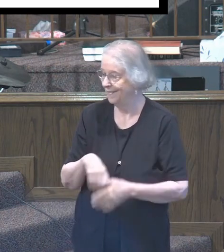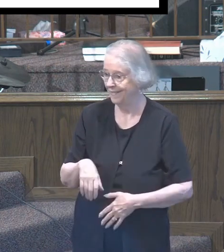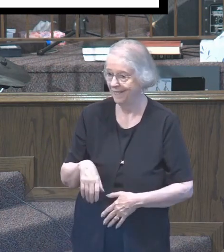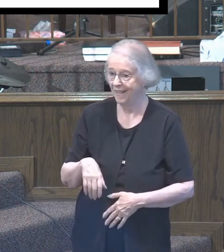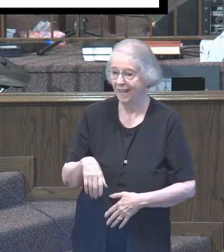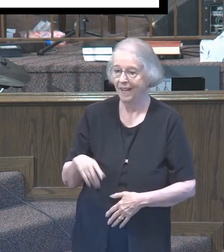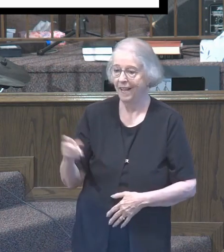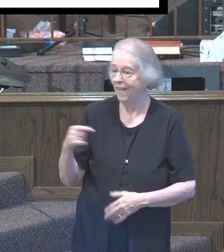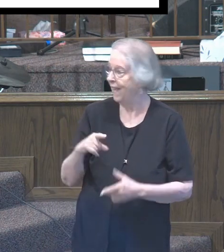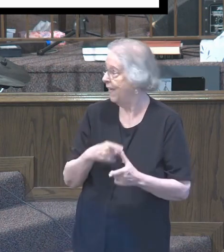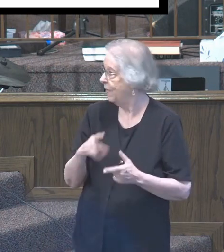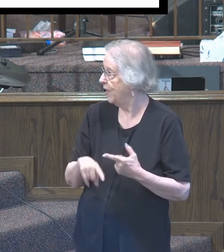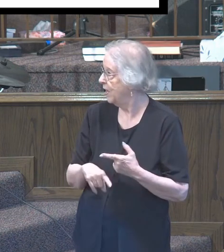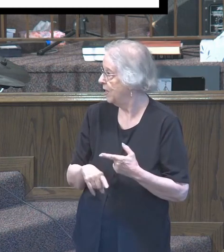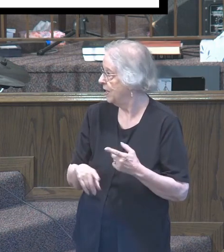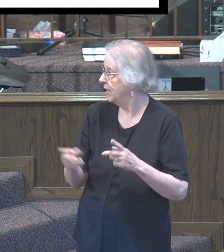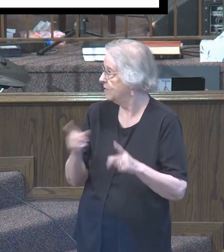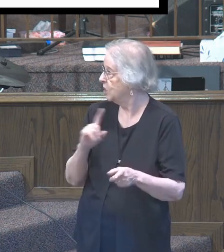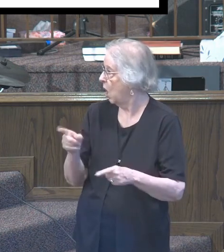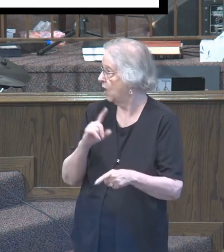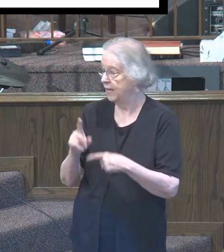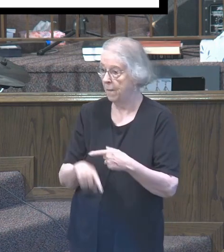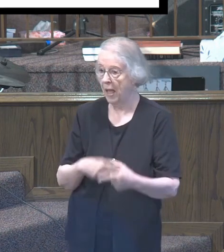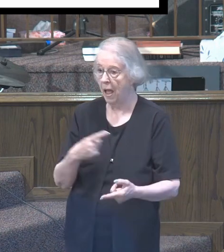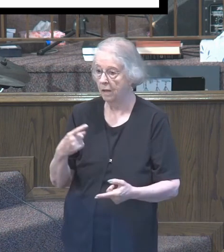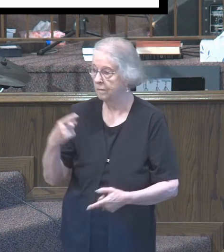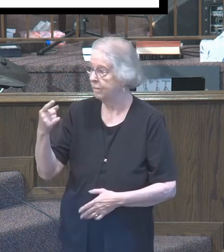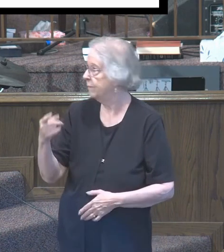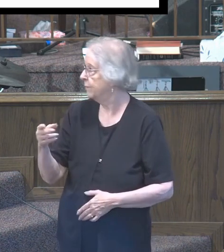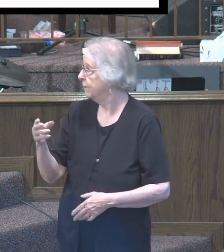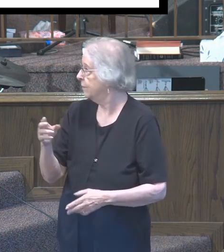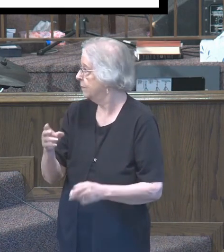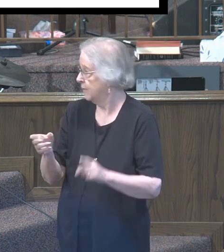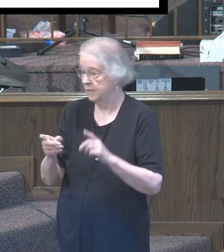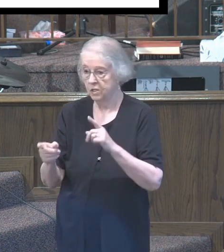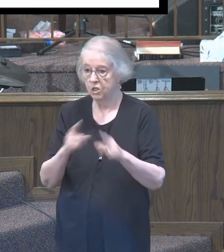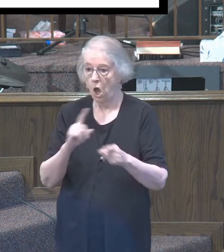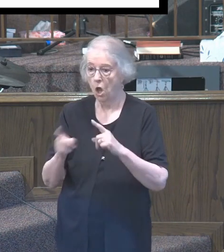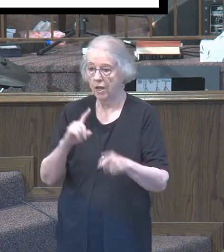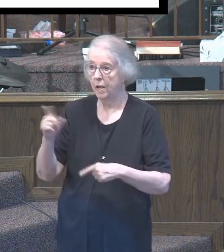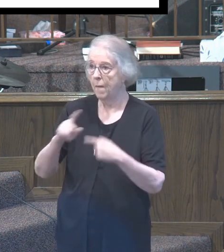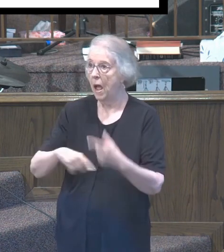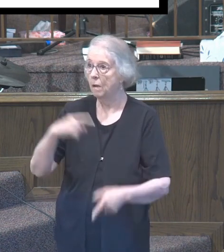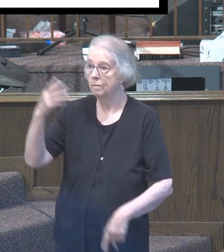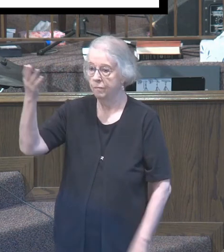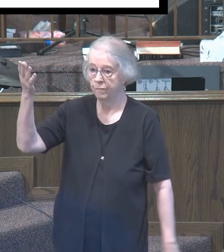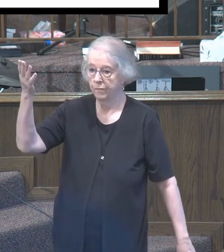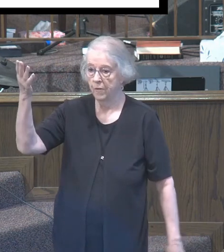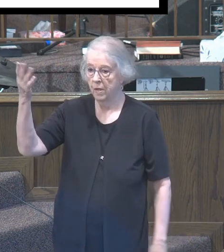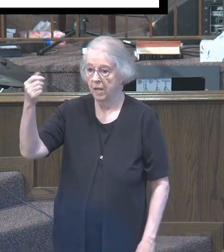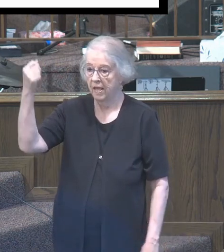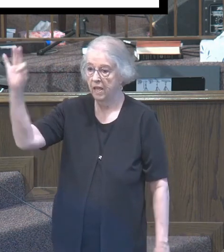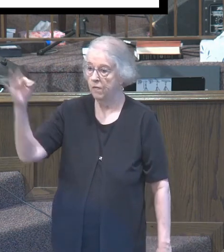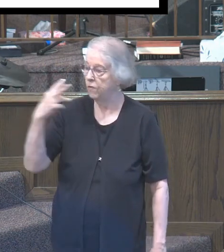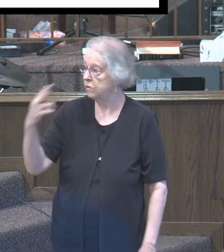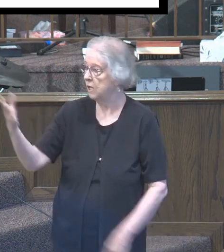chopped down and burned. Knowing the correct password, saying, "Master, Master," for instance, isn't going